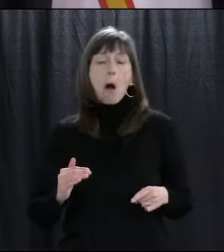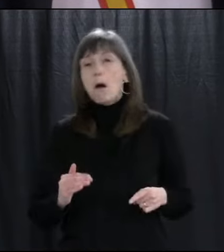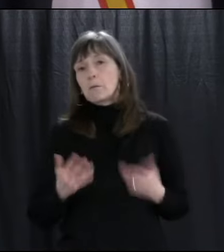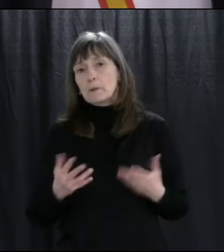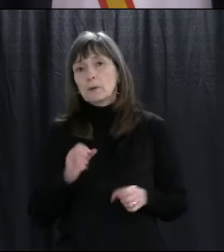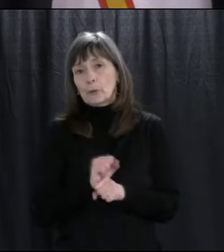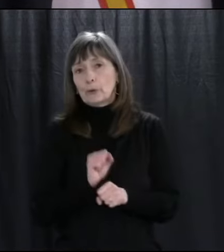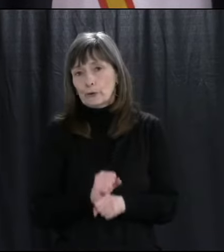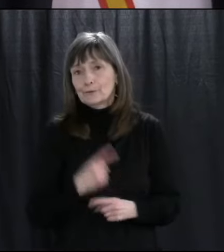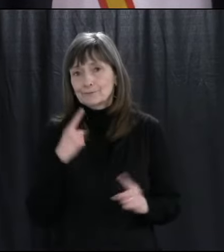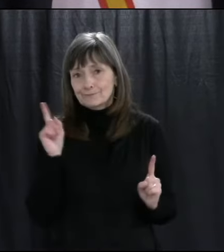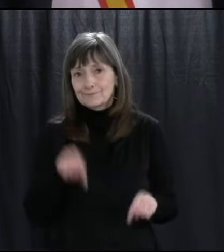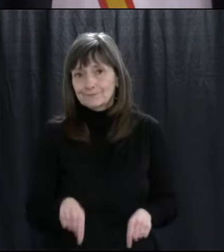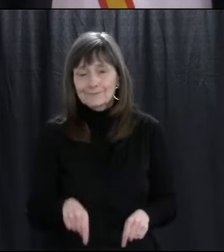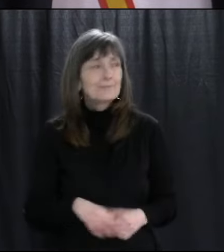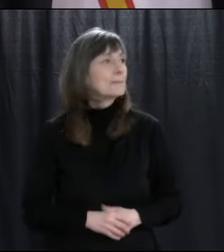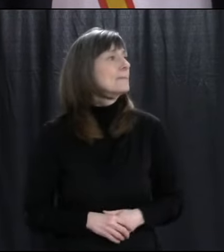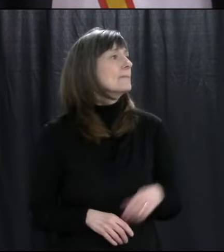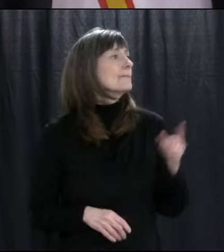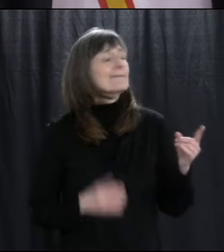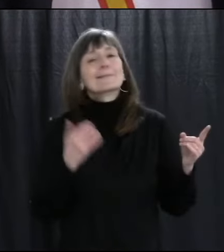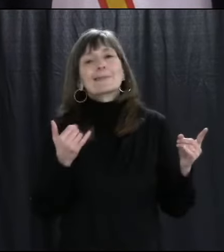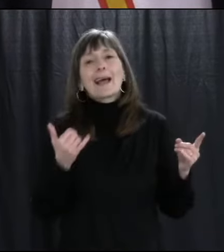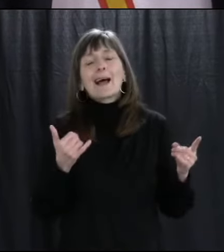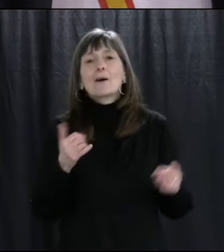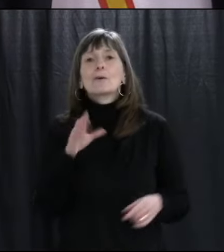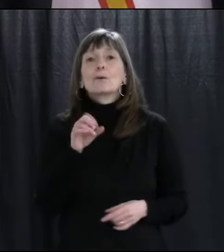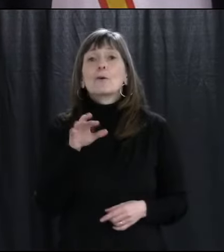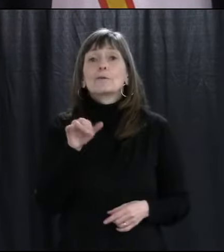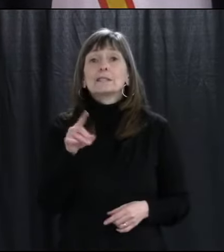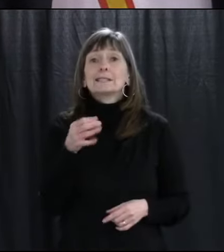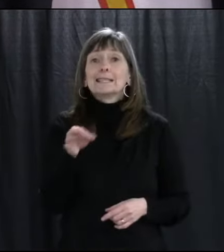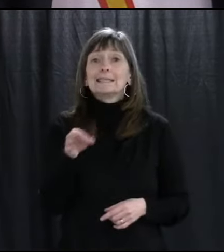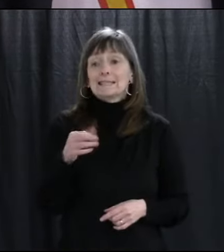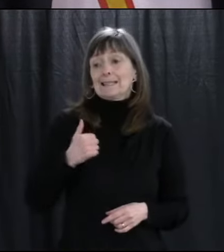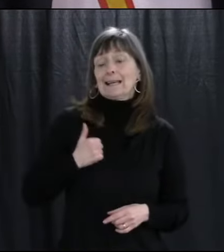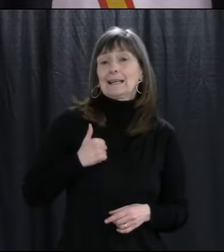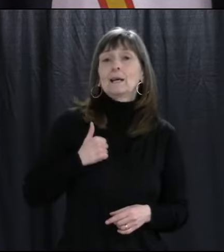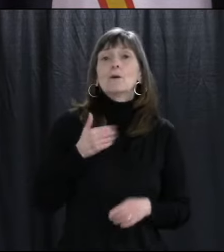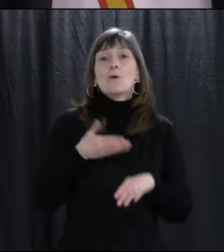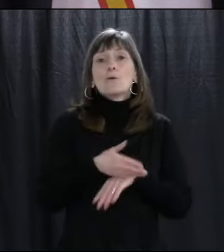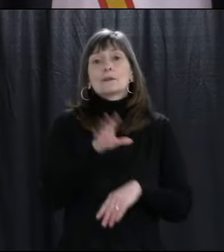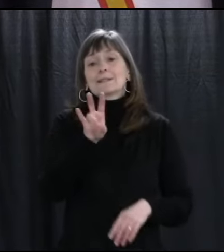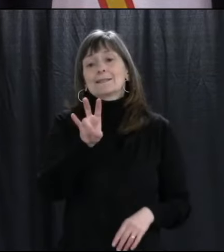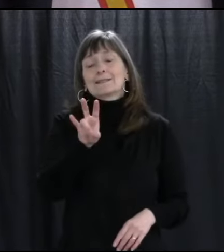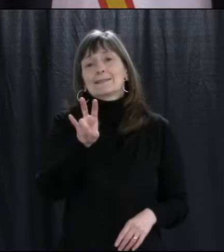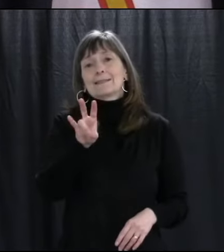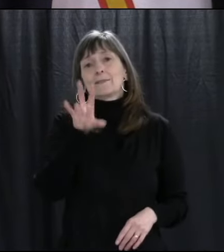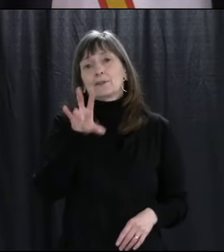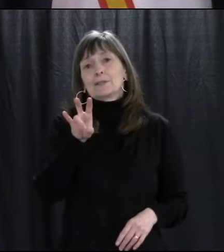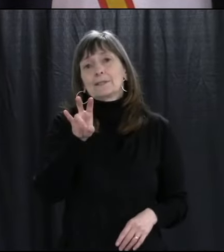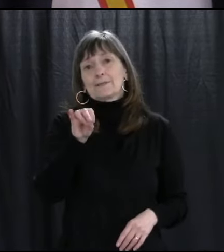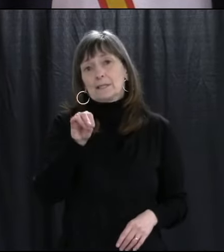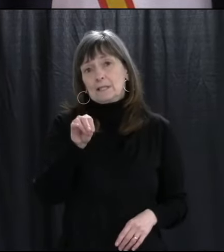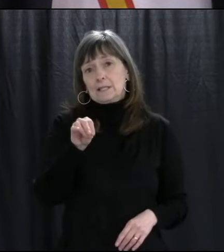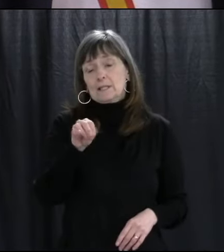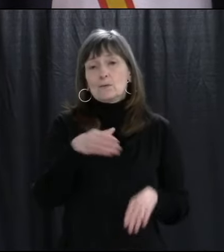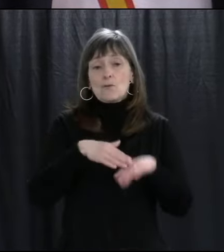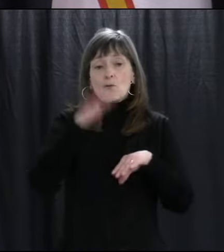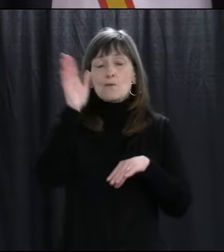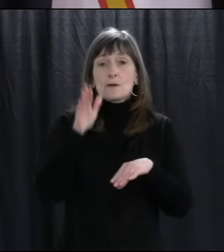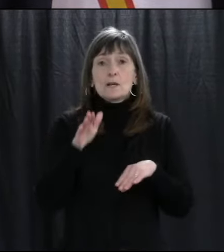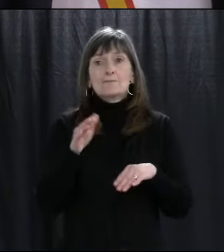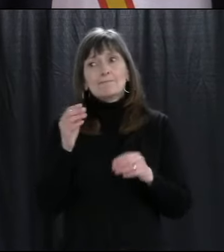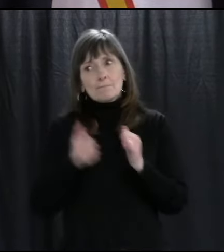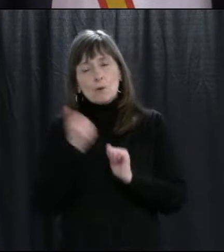Dr. Fitzgerald, now that there are more than 770 cases of COVID-19 in the country, a lot of those in Ontario, Alberta, and BC, are we going